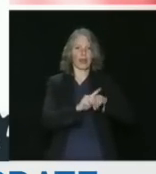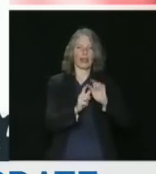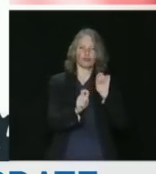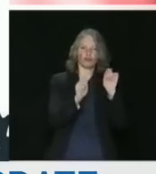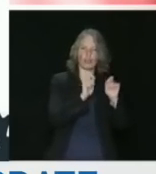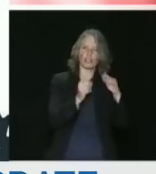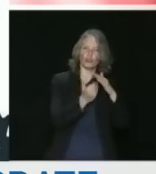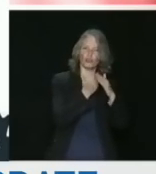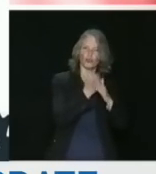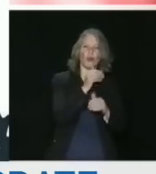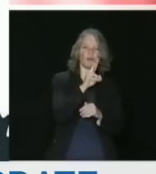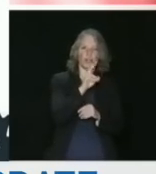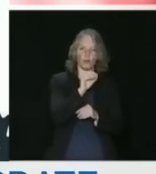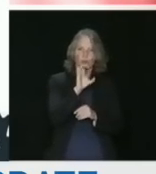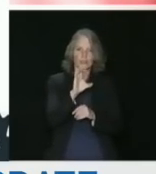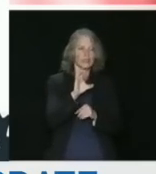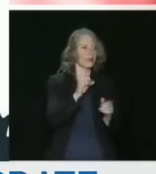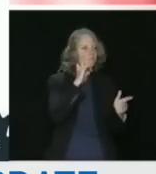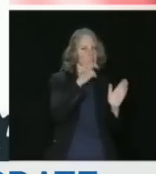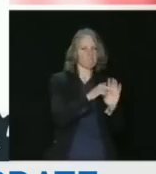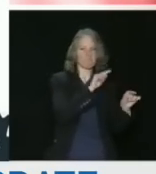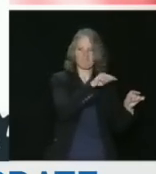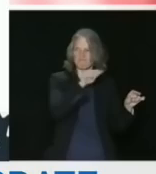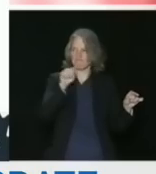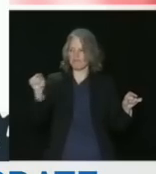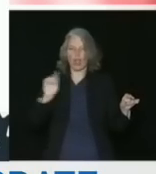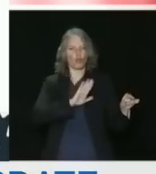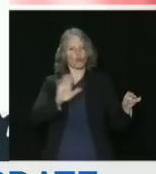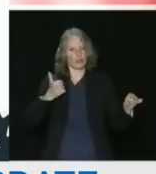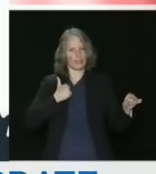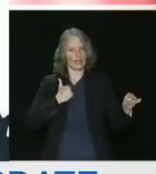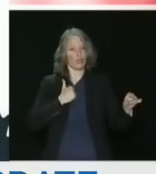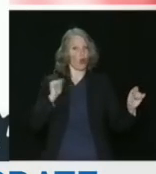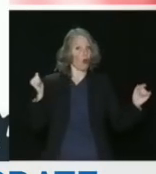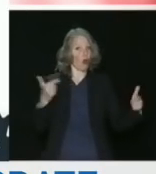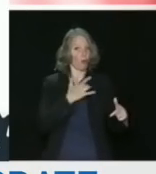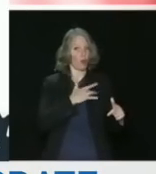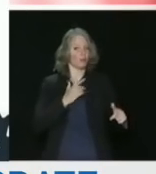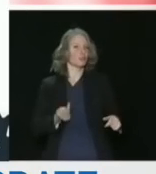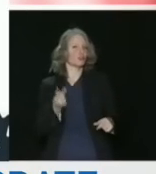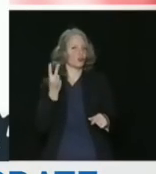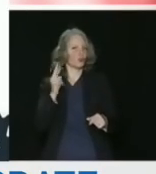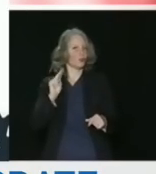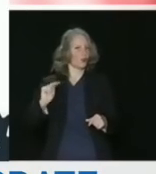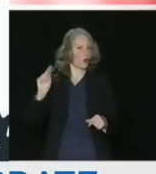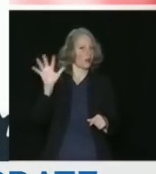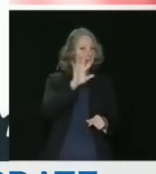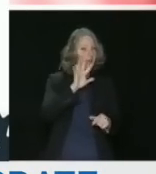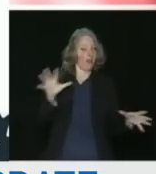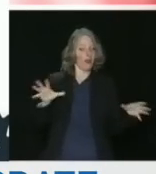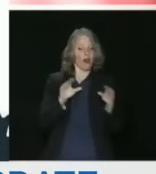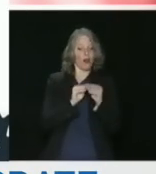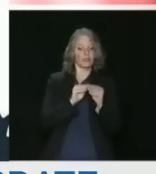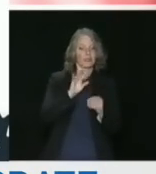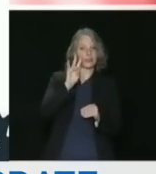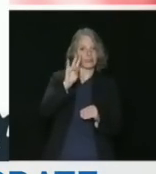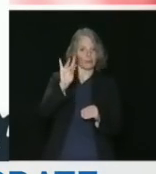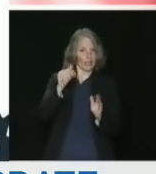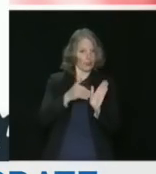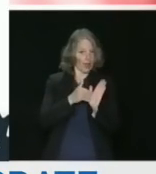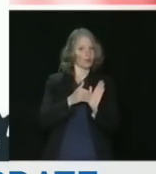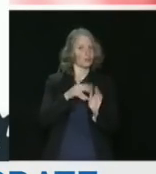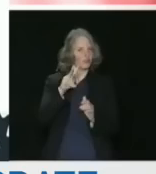have appeared in all provinces and 2 territories with over 78,000 VOC cases reported to